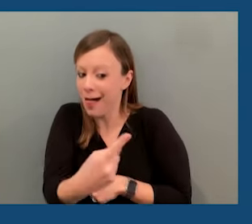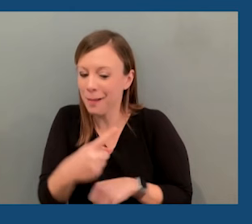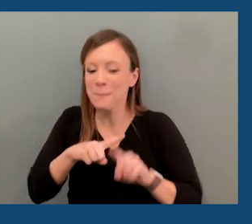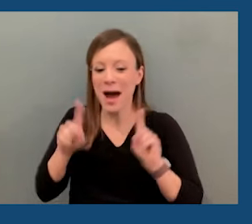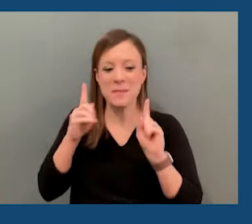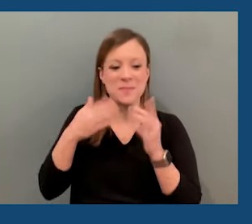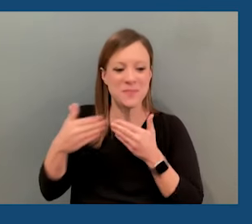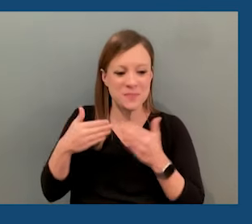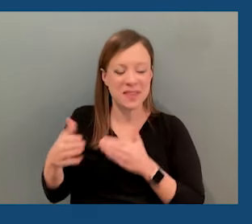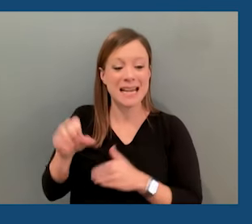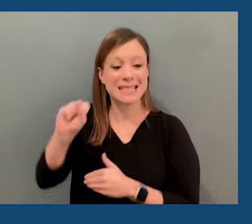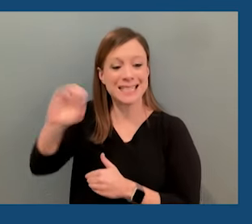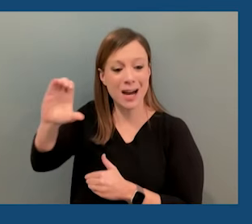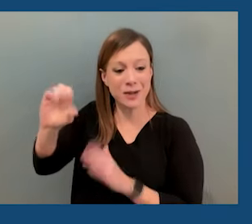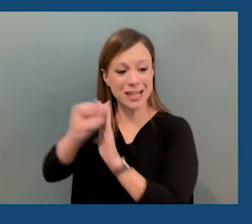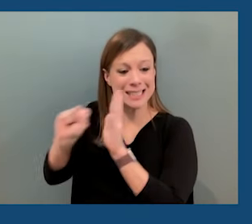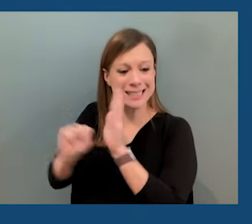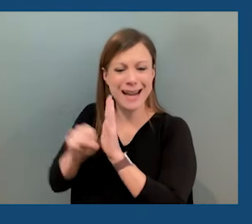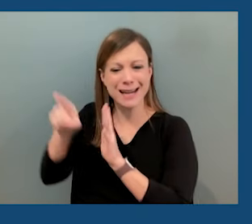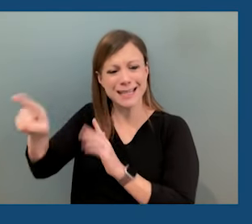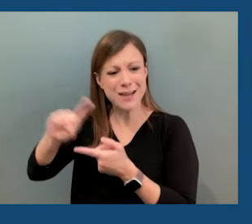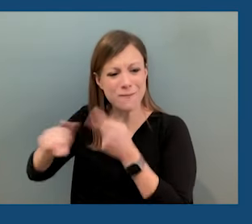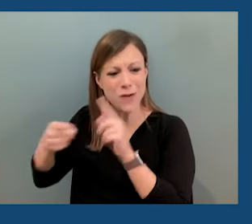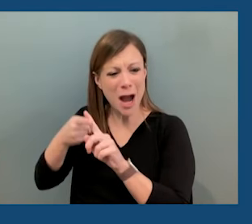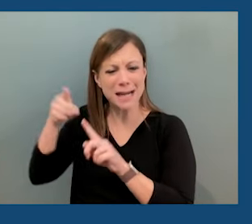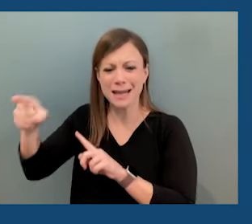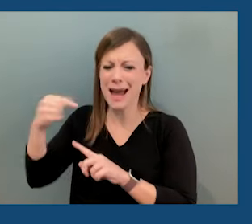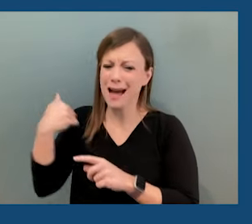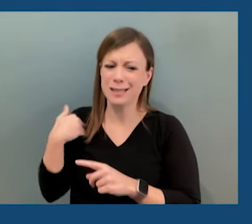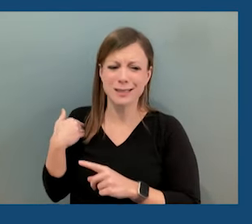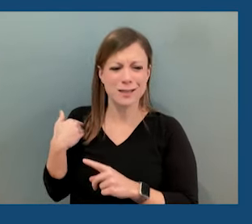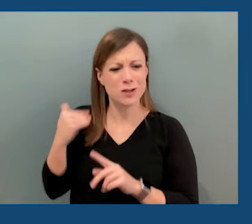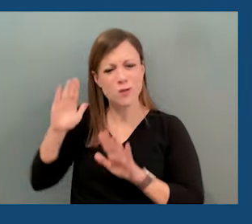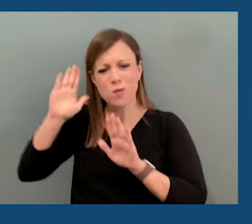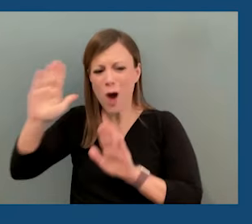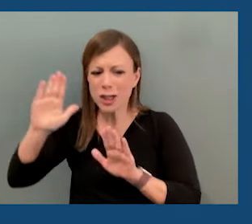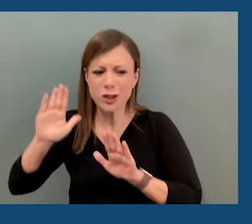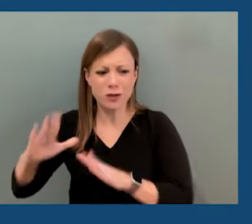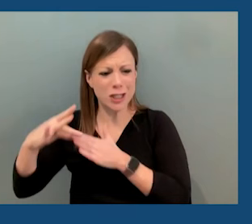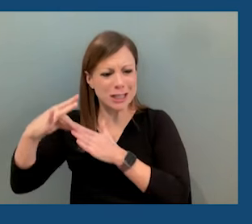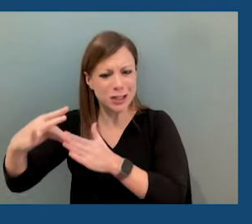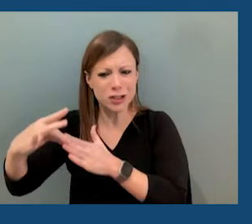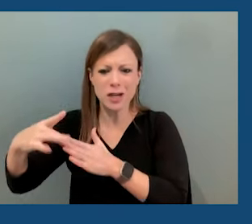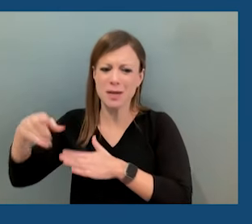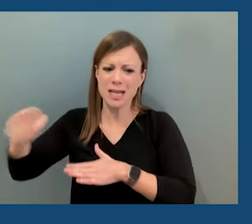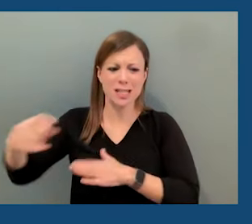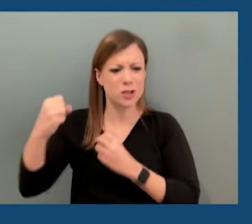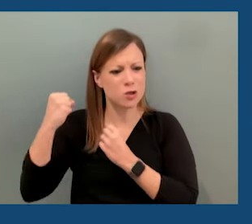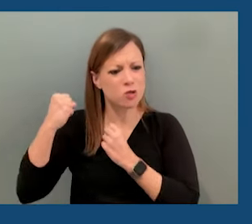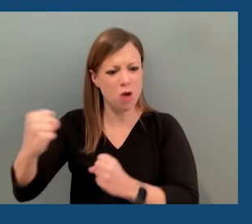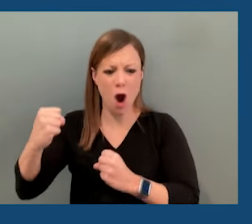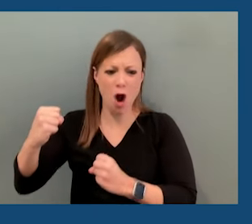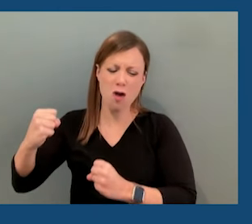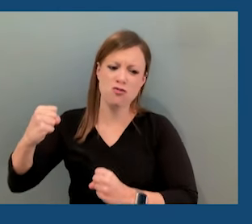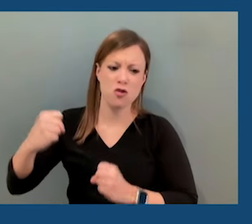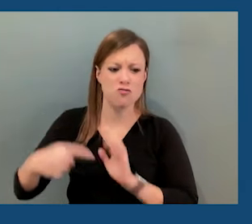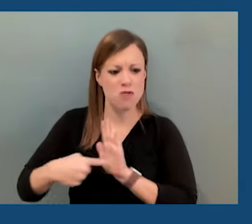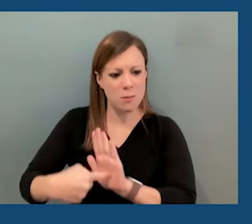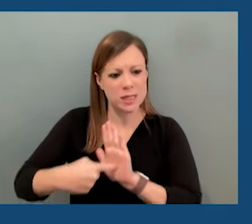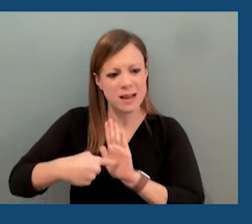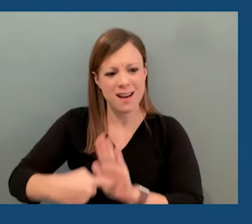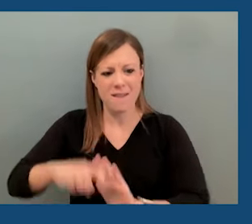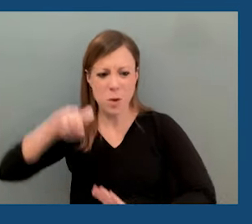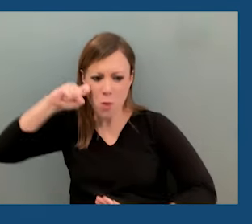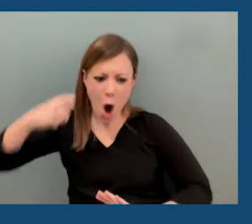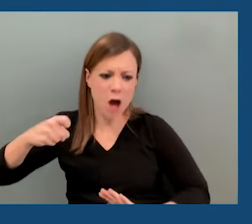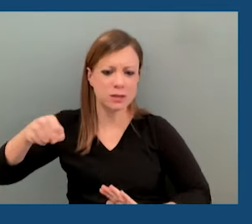is a friend, a person who's shown dynamic leadership. He was a strong representative of the Bronx. We claim him now as a resident of our county,